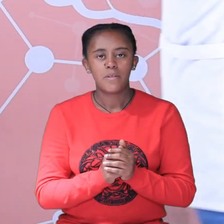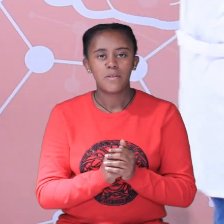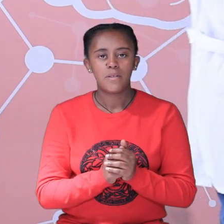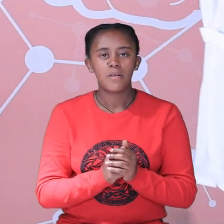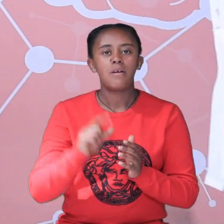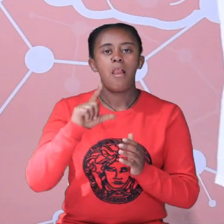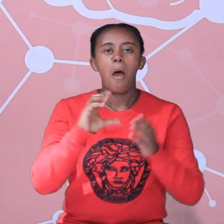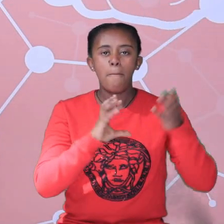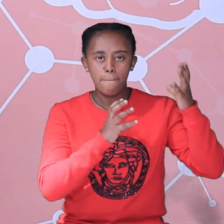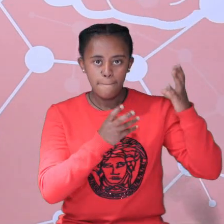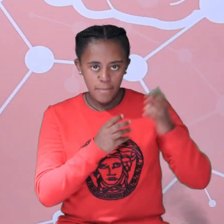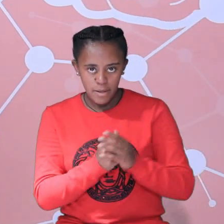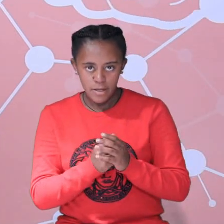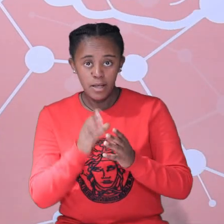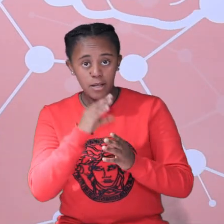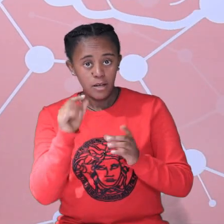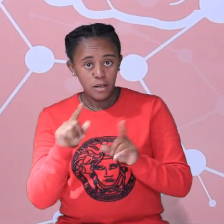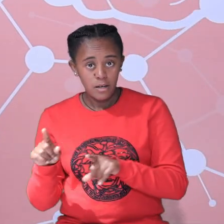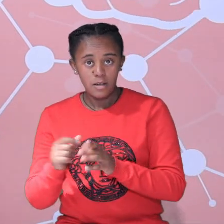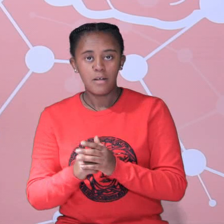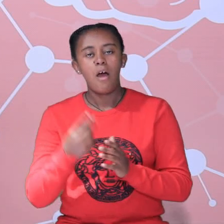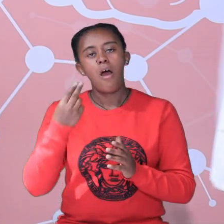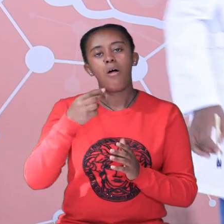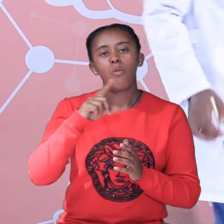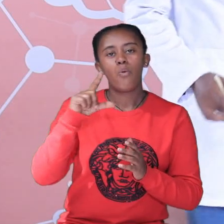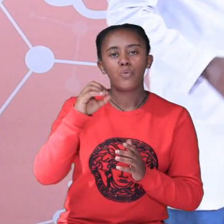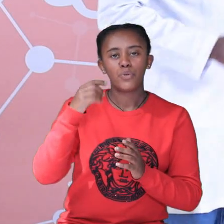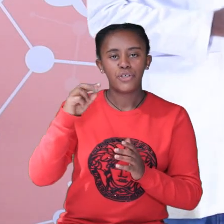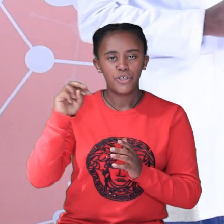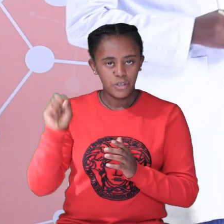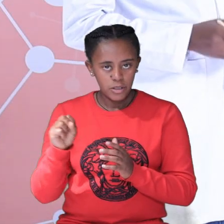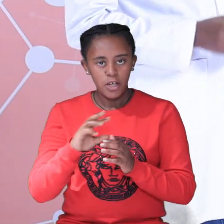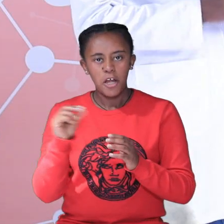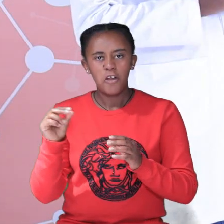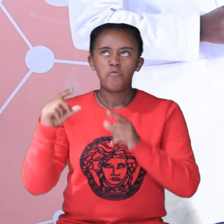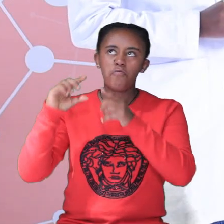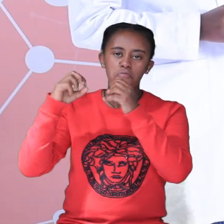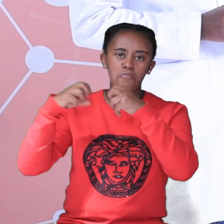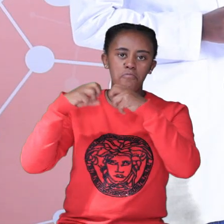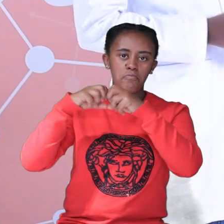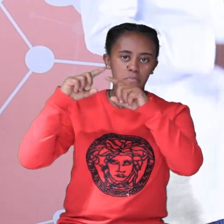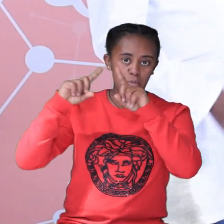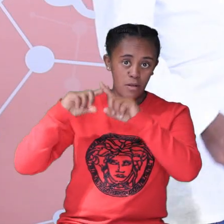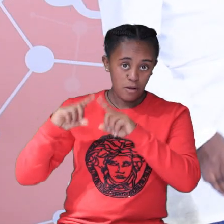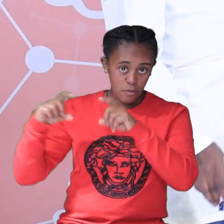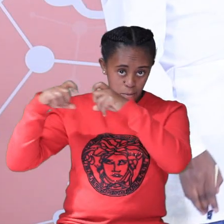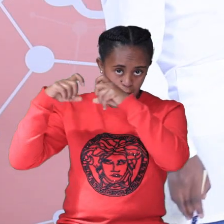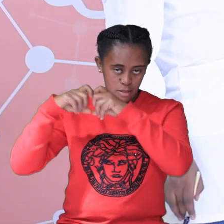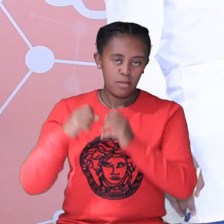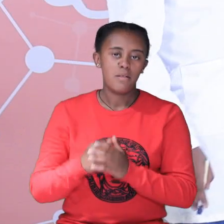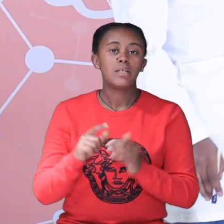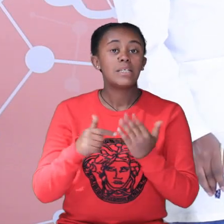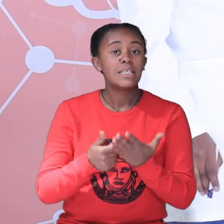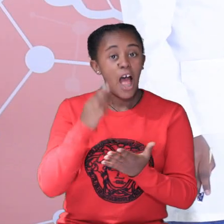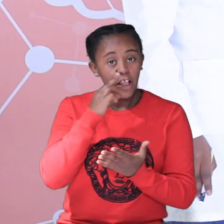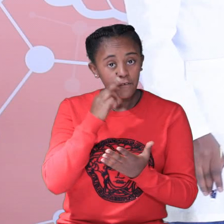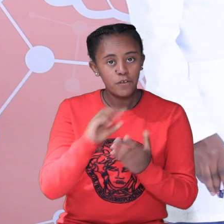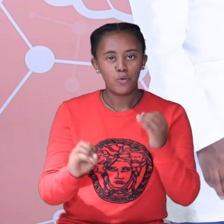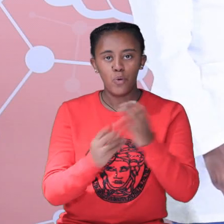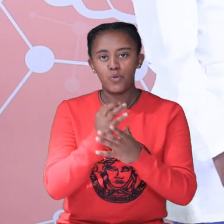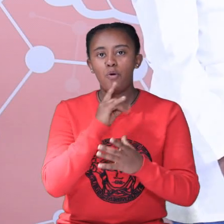incandescent lamp, and halogen lamp, and also fluorescent lamps. This is artificial source